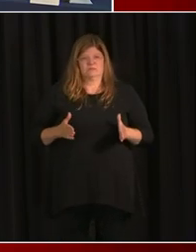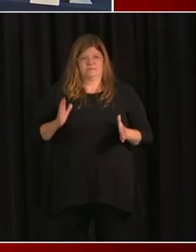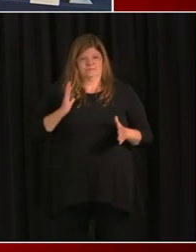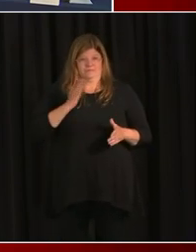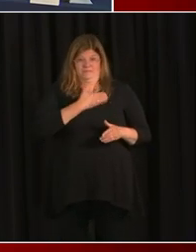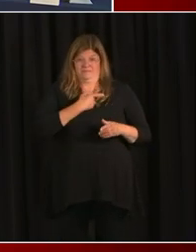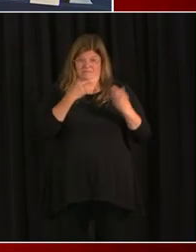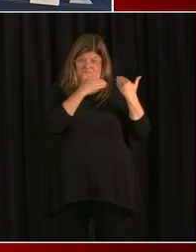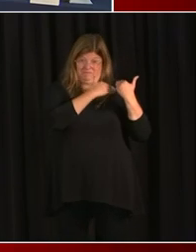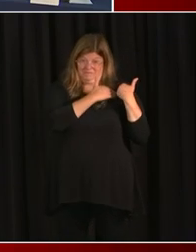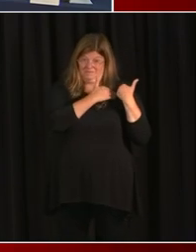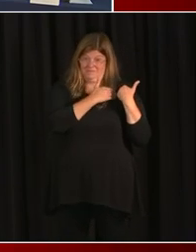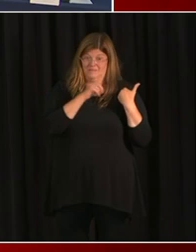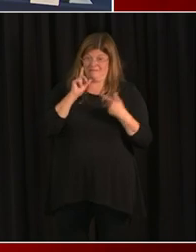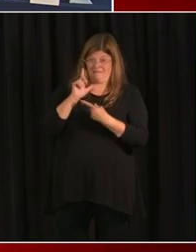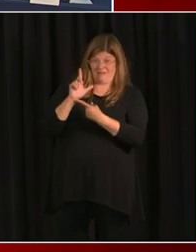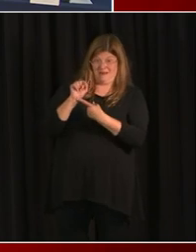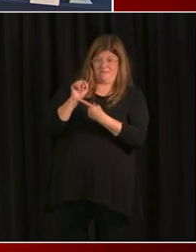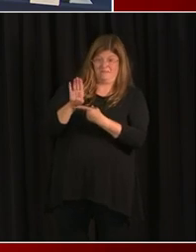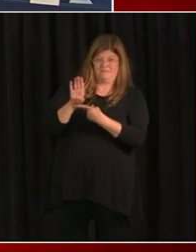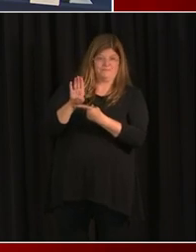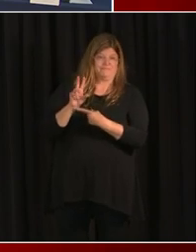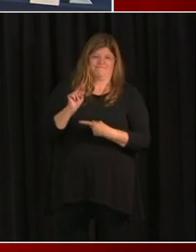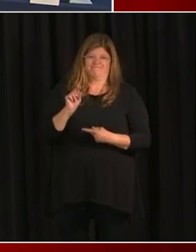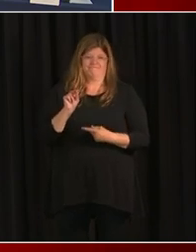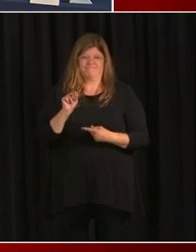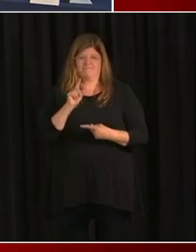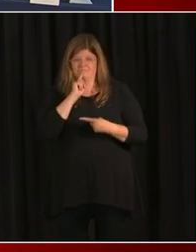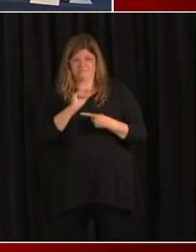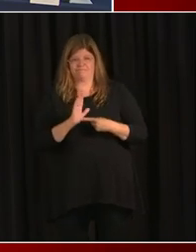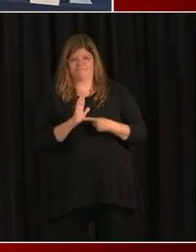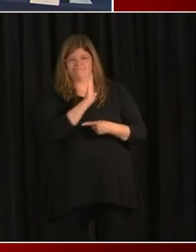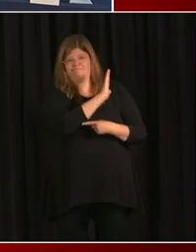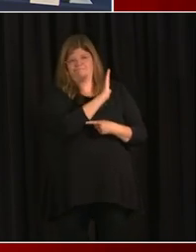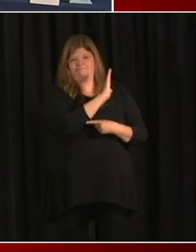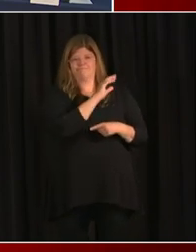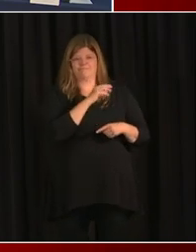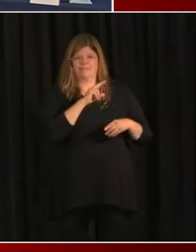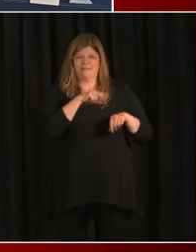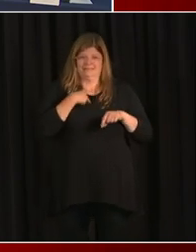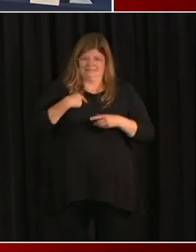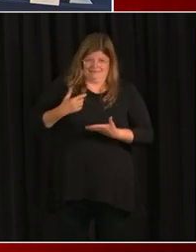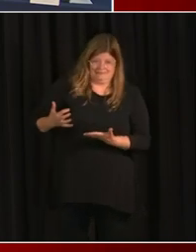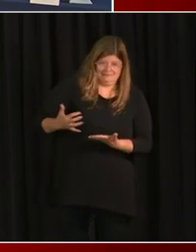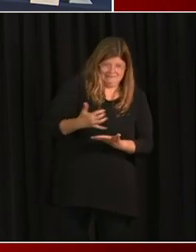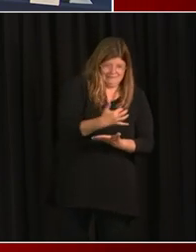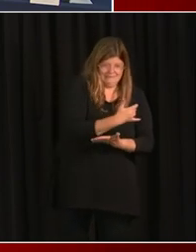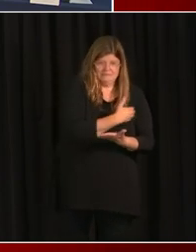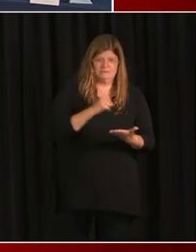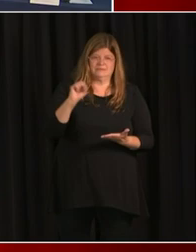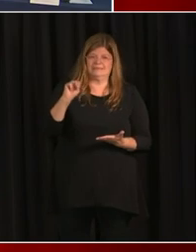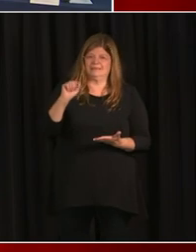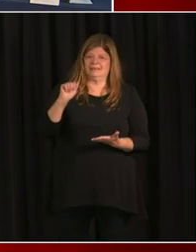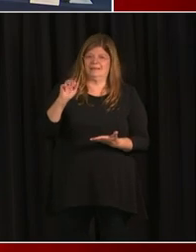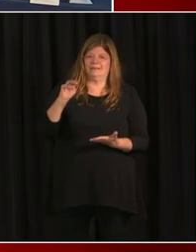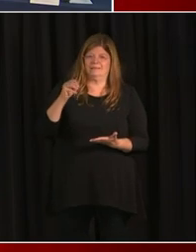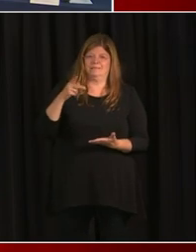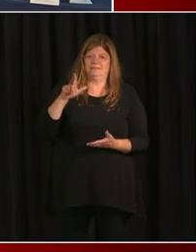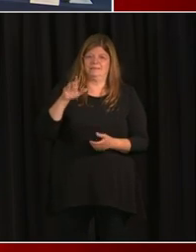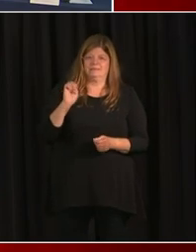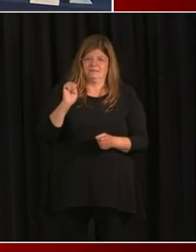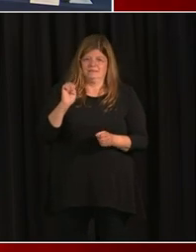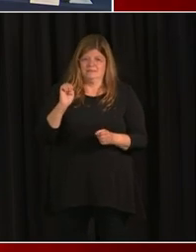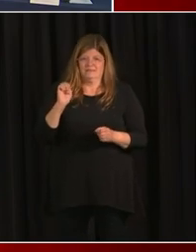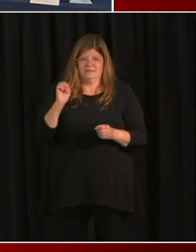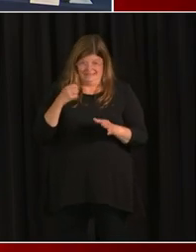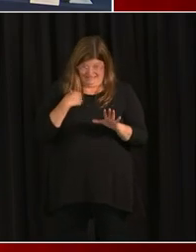these labs are, we can collect samples. We've pretty much gotten that down,